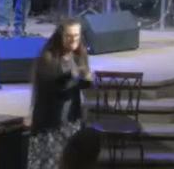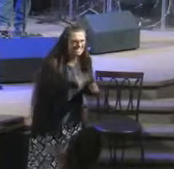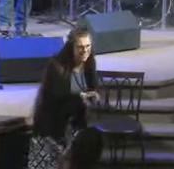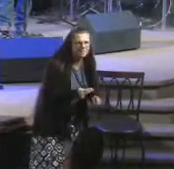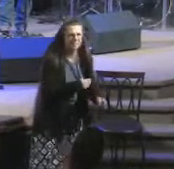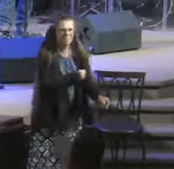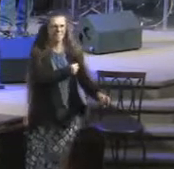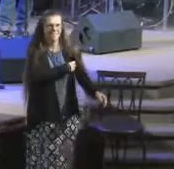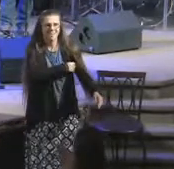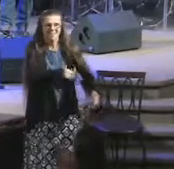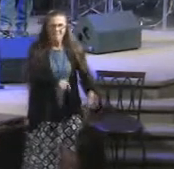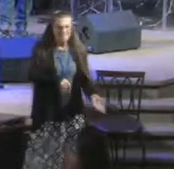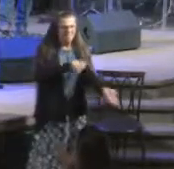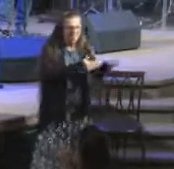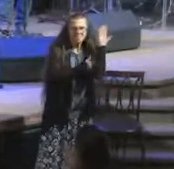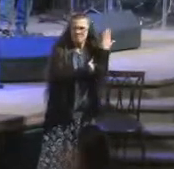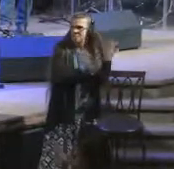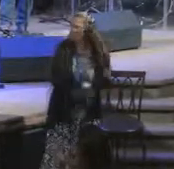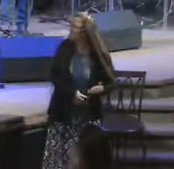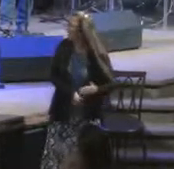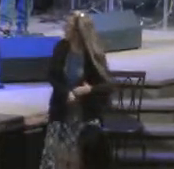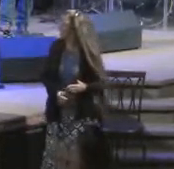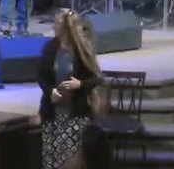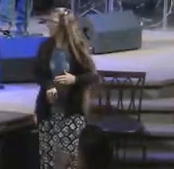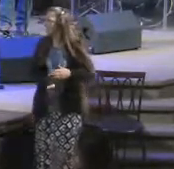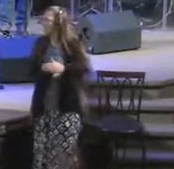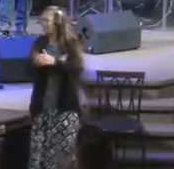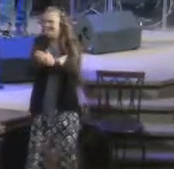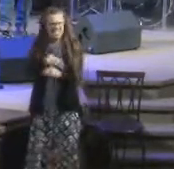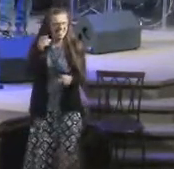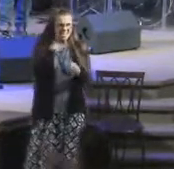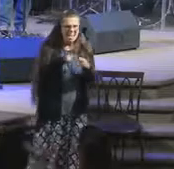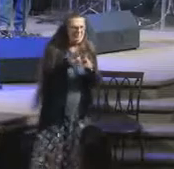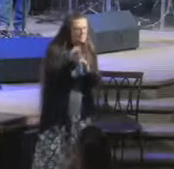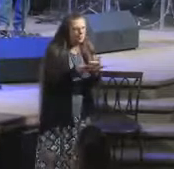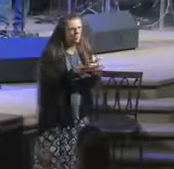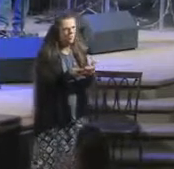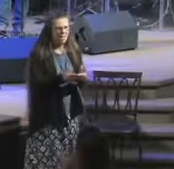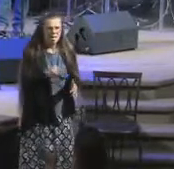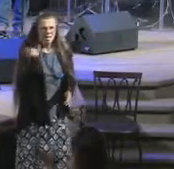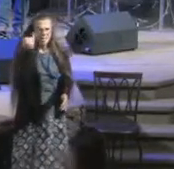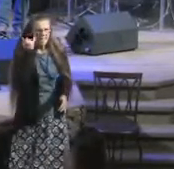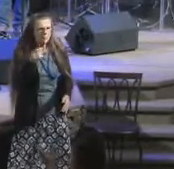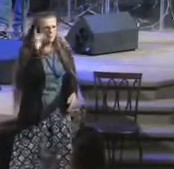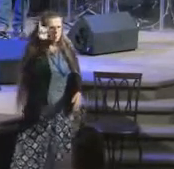Deliverance this morning, grab a hold of it in the name of Jesus and get that.